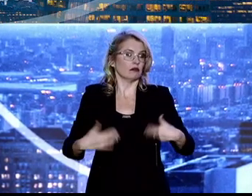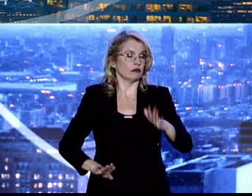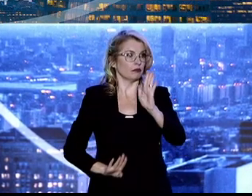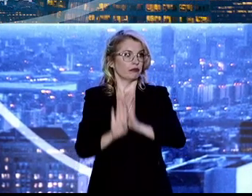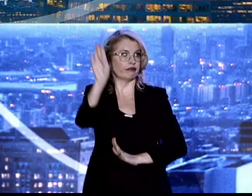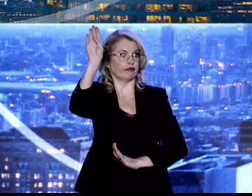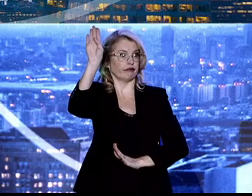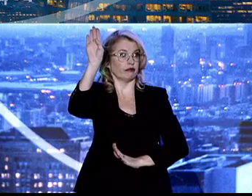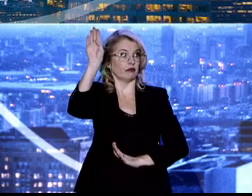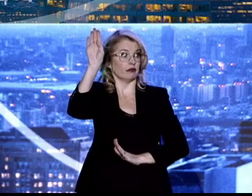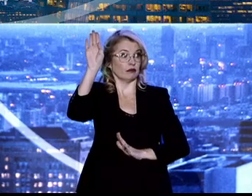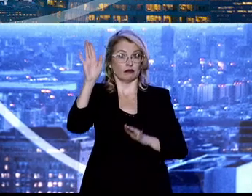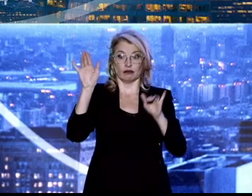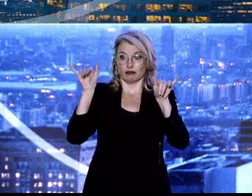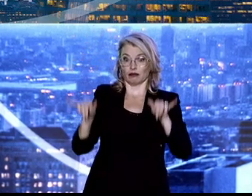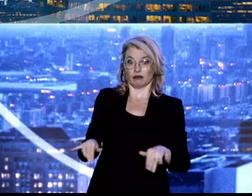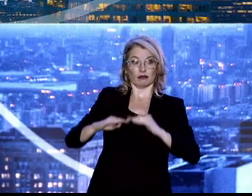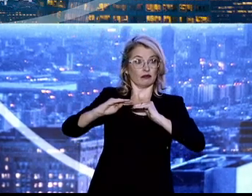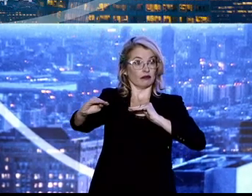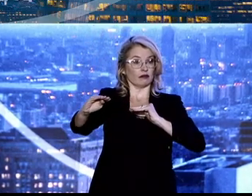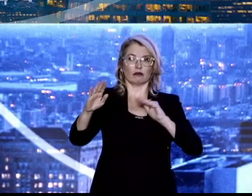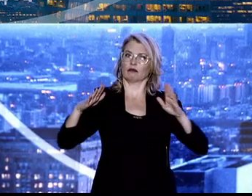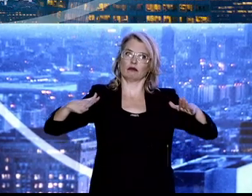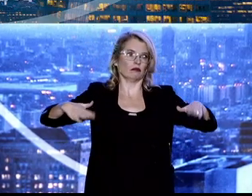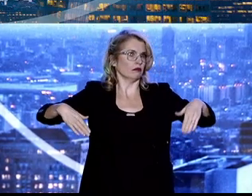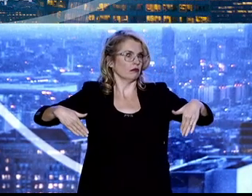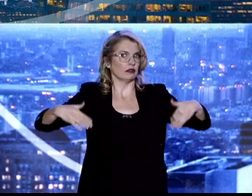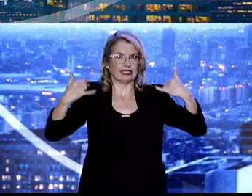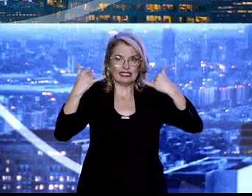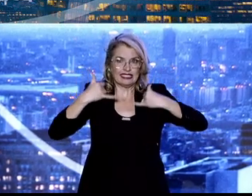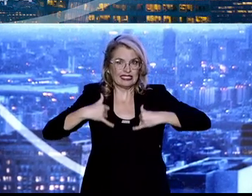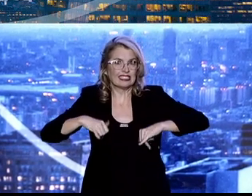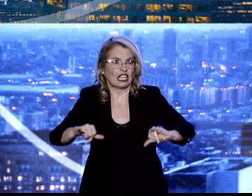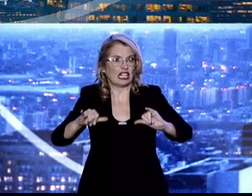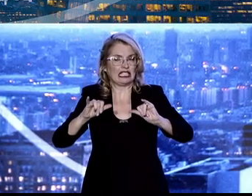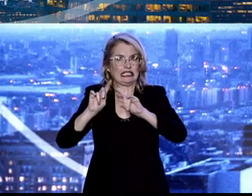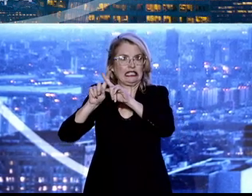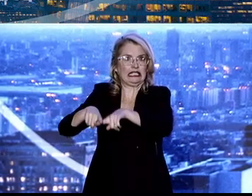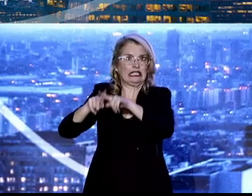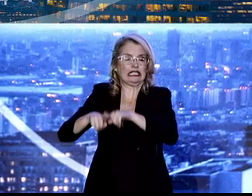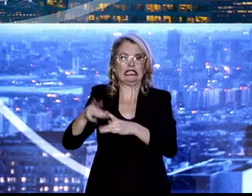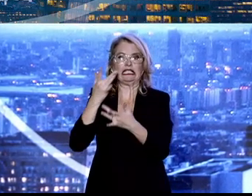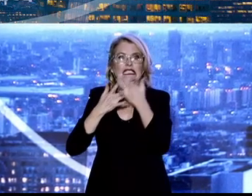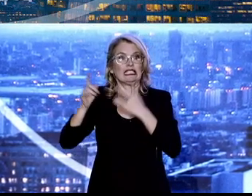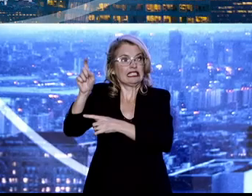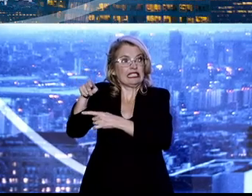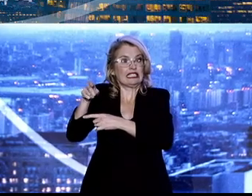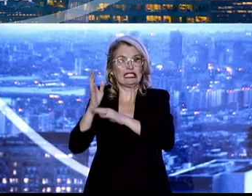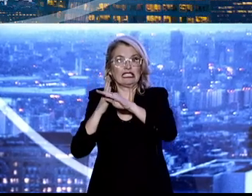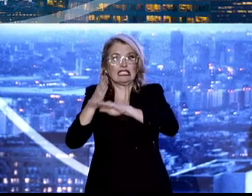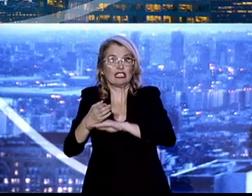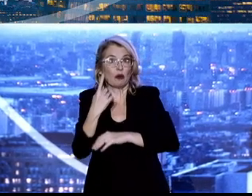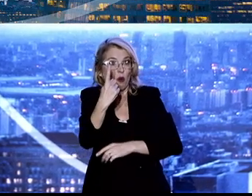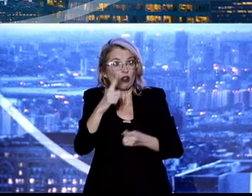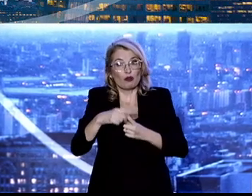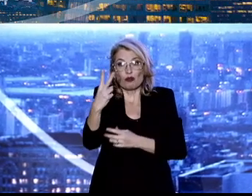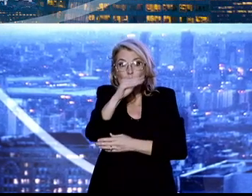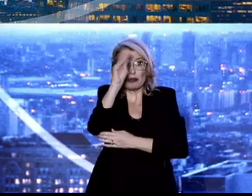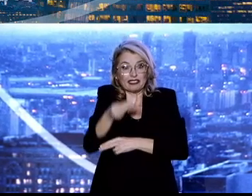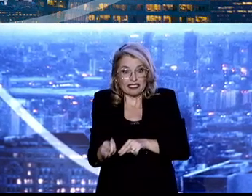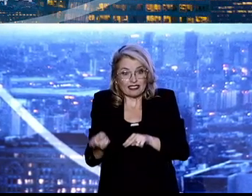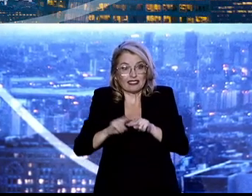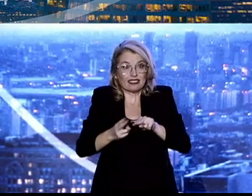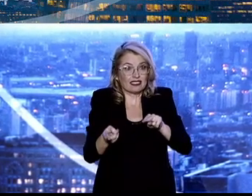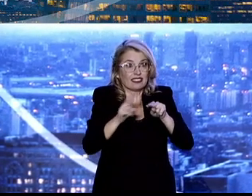And it hasn't peaked yet. In fact, our needs are still growing at a rate of 1 to 2% each